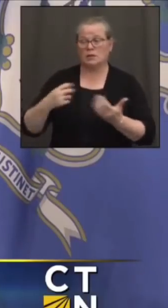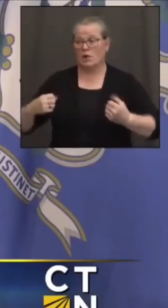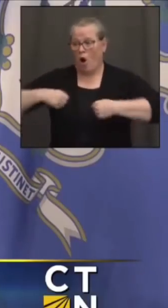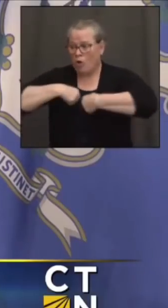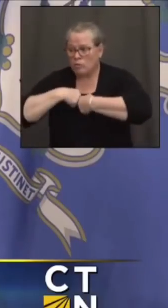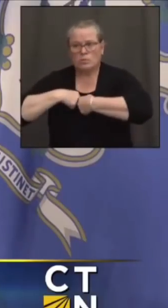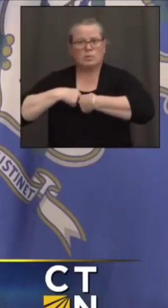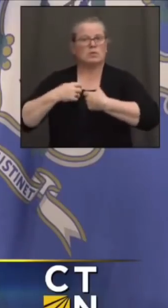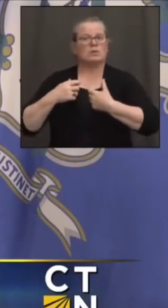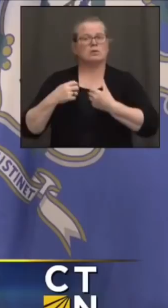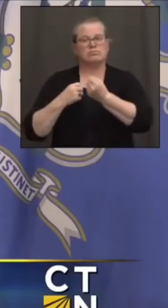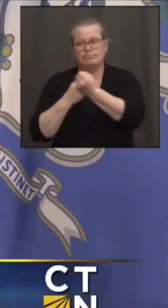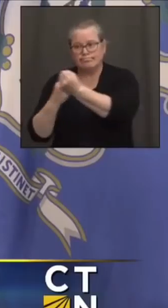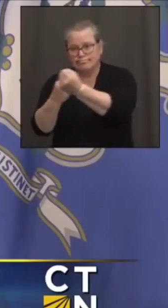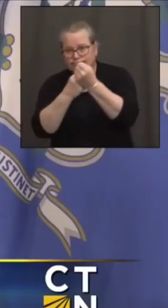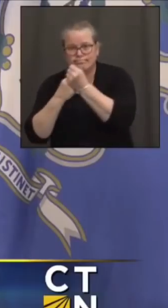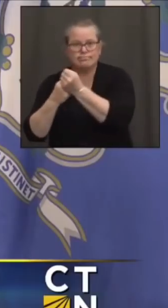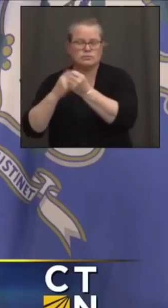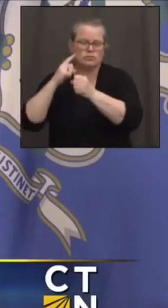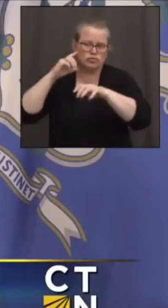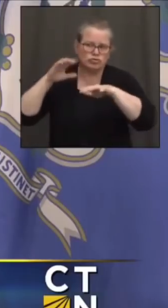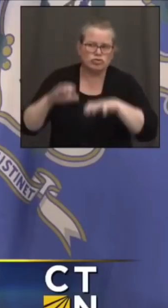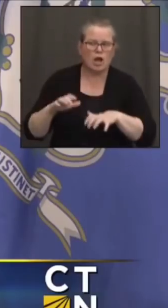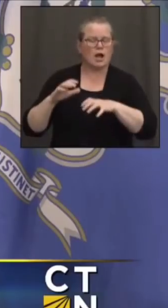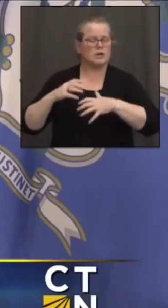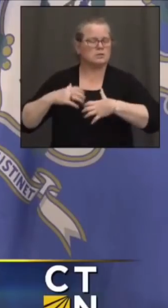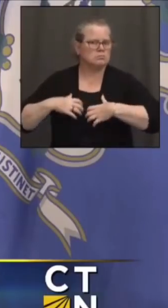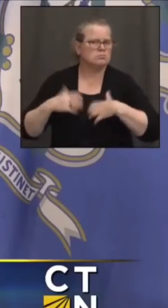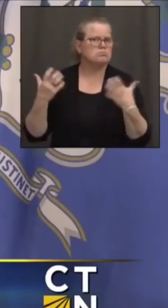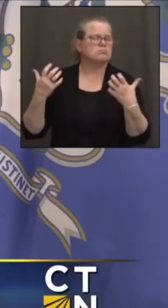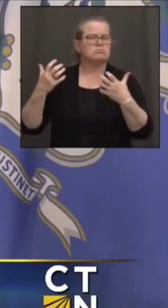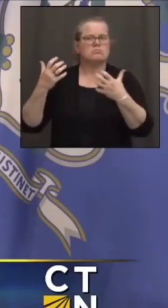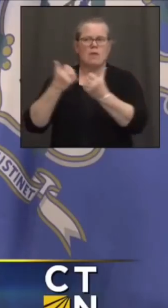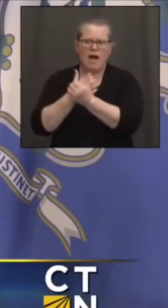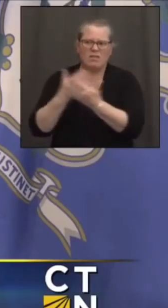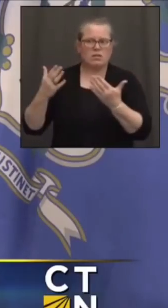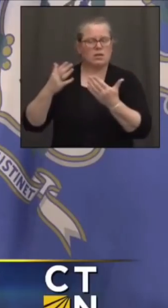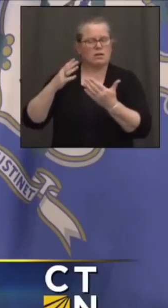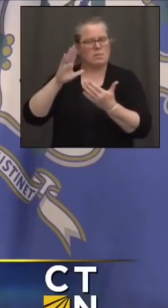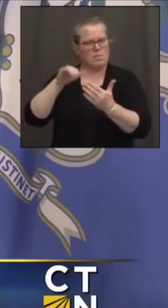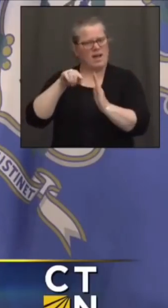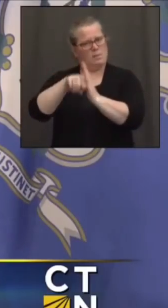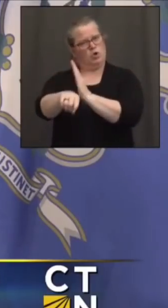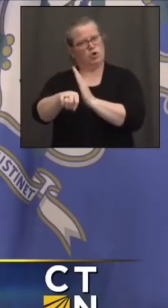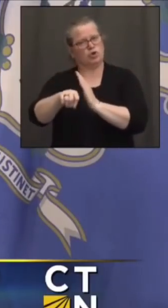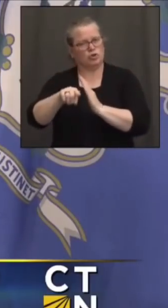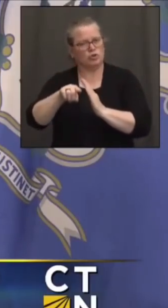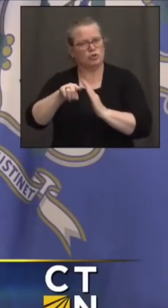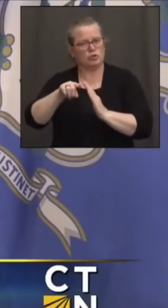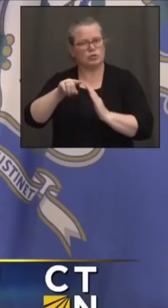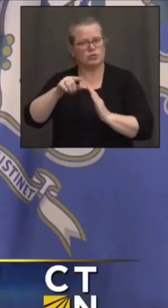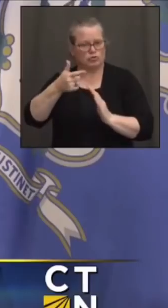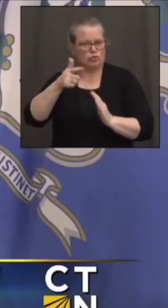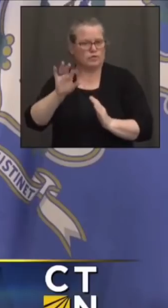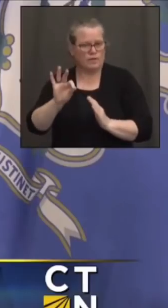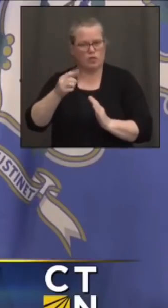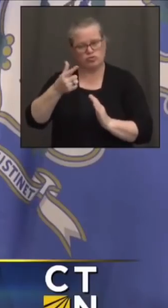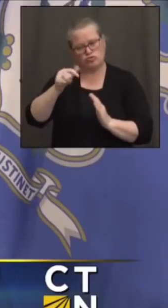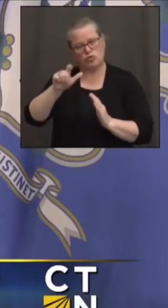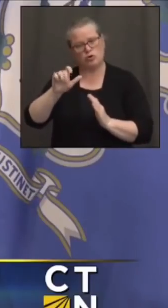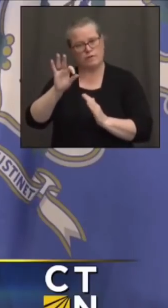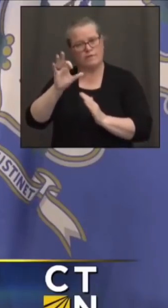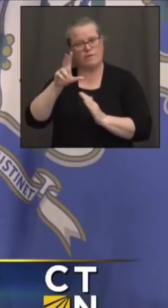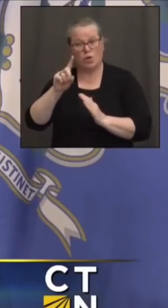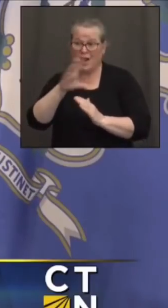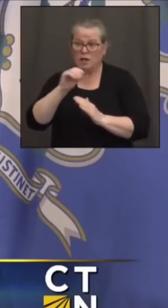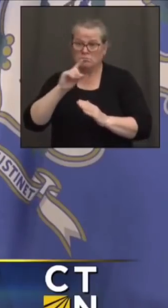and outraged by everything that was represented by the murder of George Floyd, and it was a murder. You're